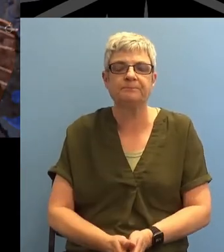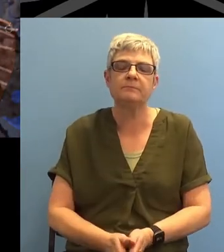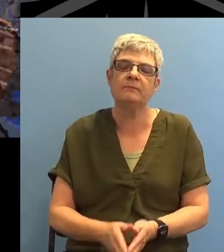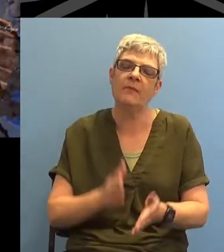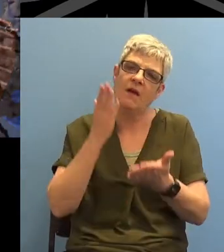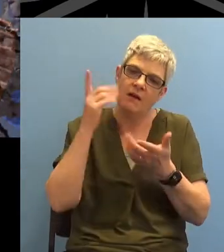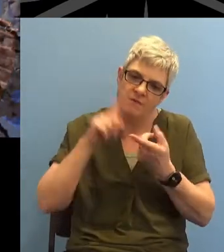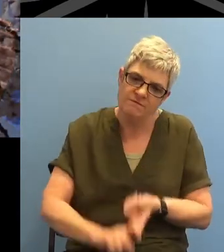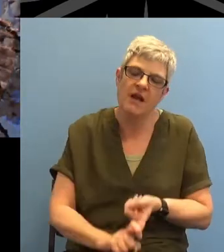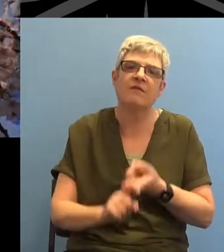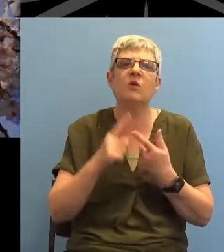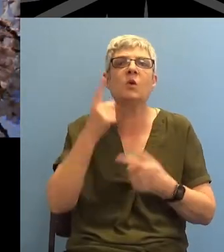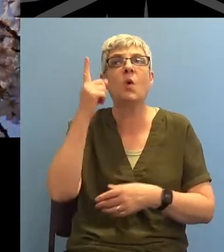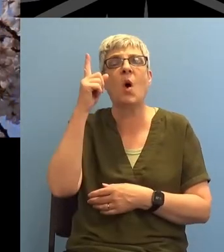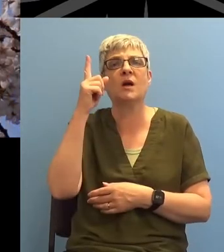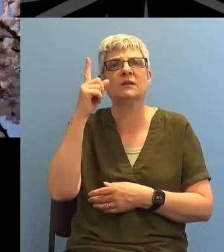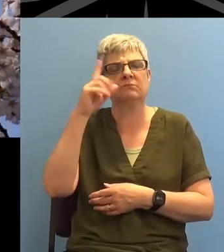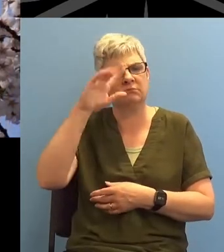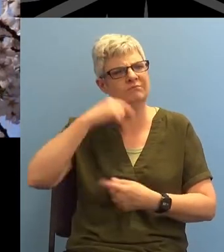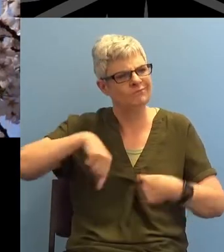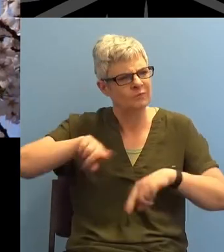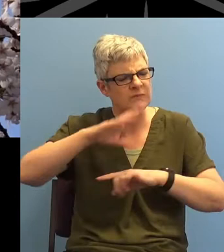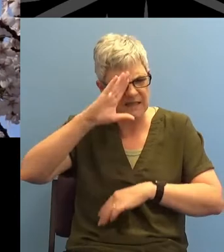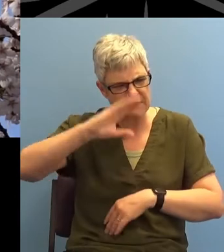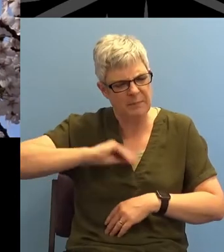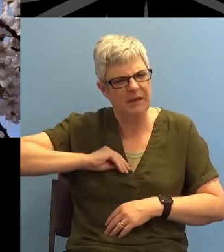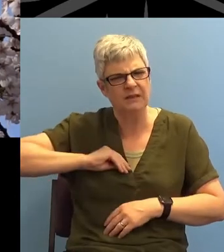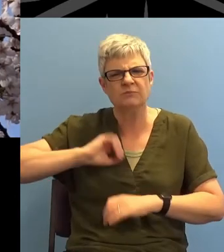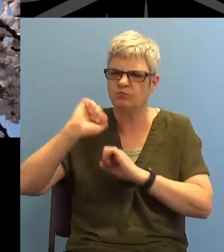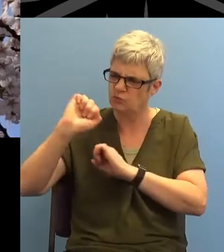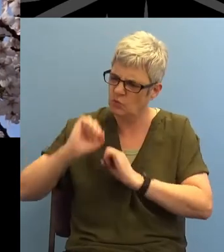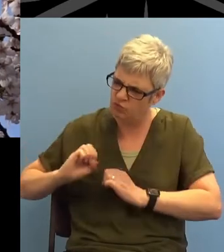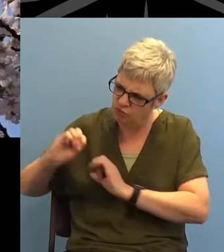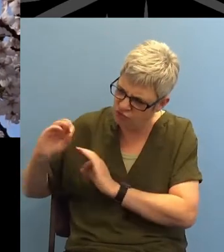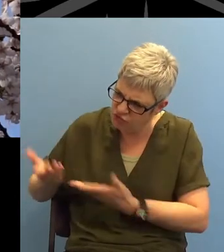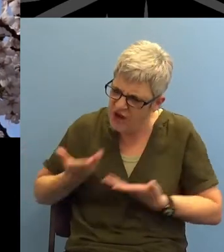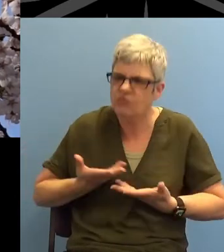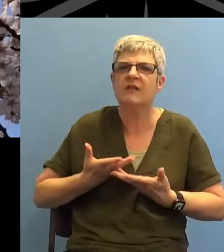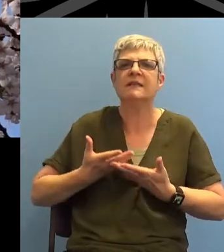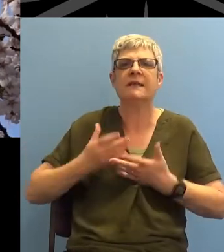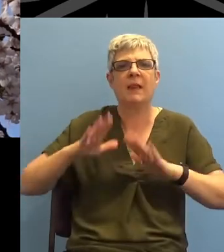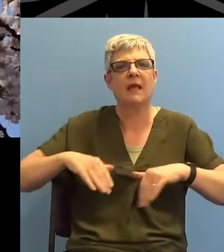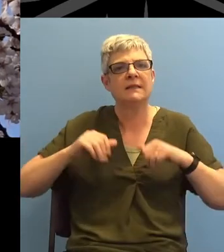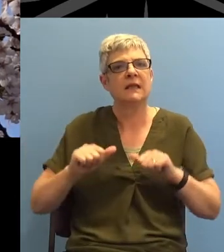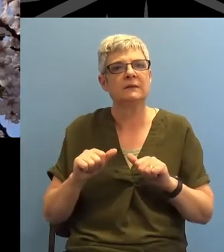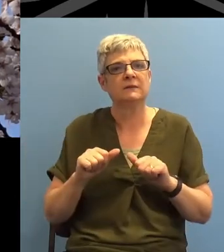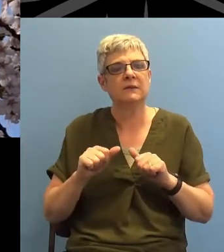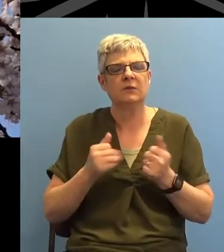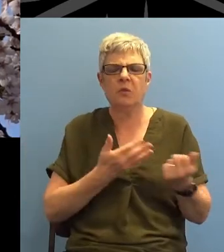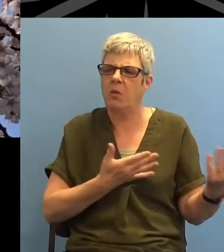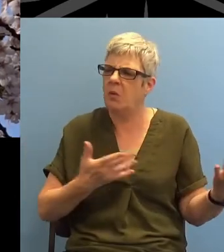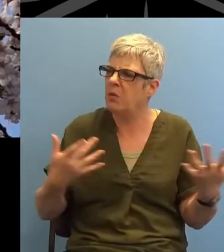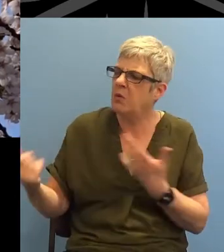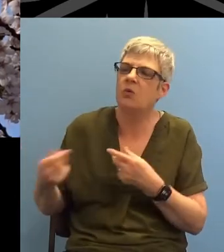Faithful God, we experience the generosity of your blessings in so many